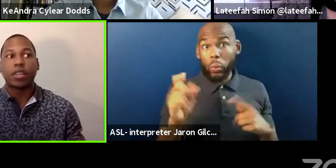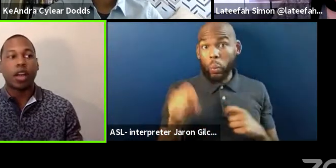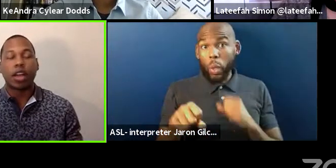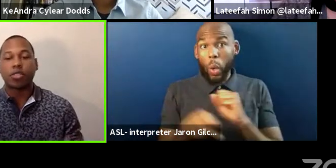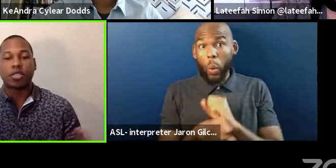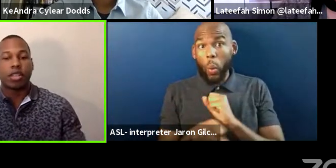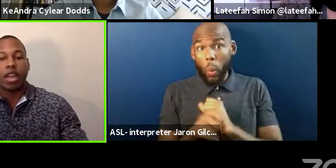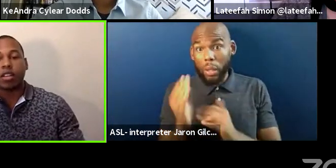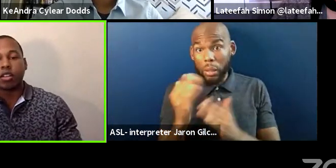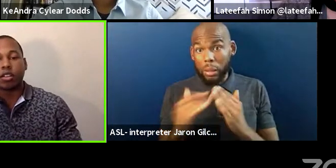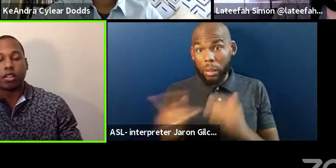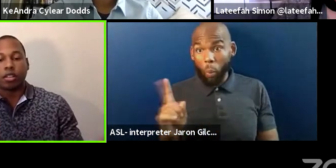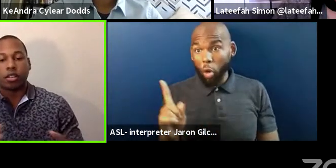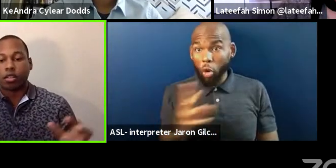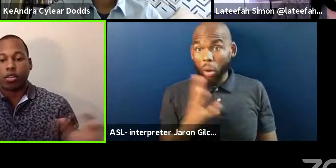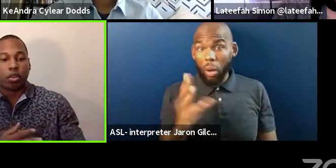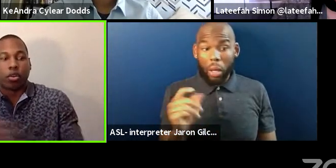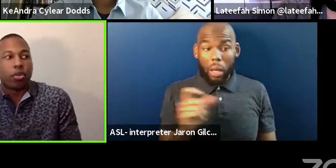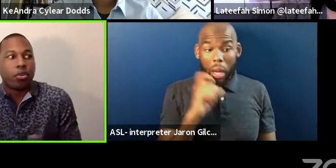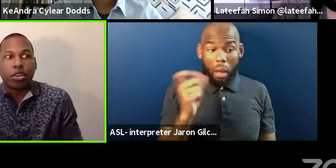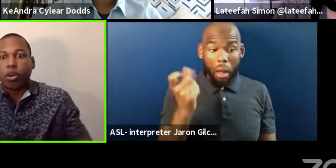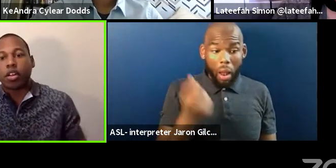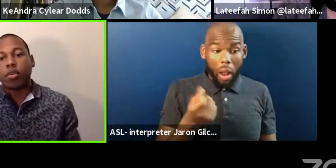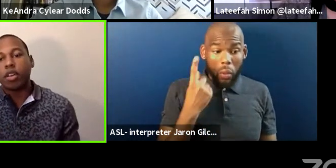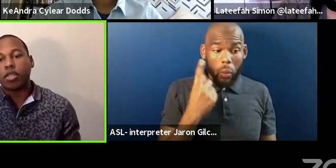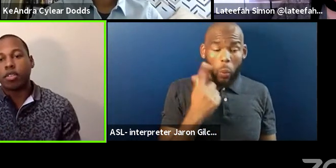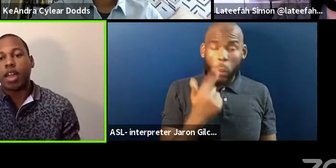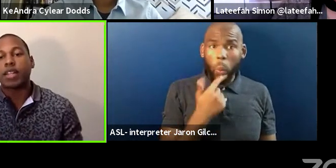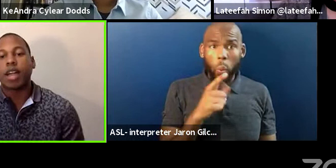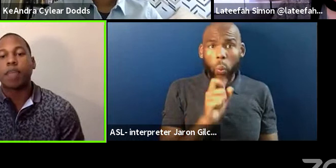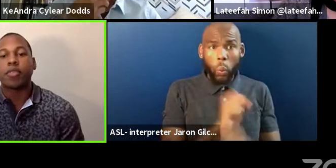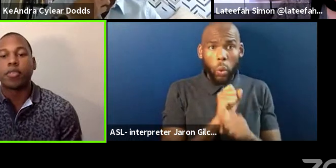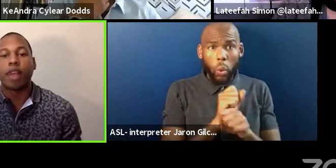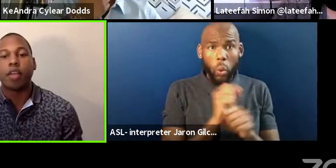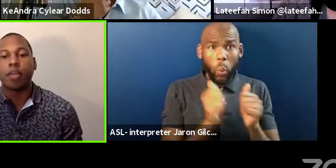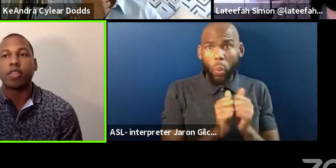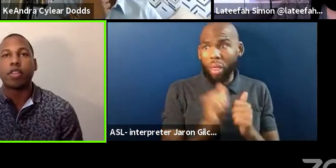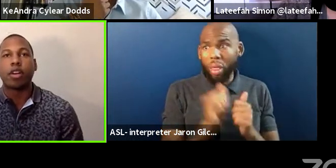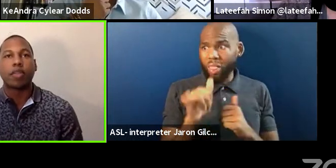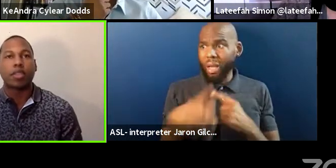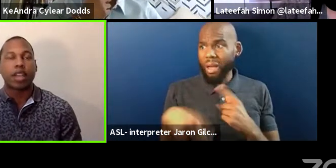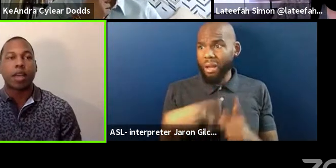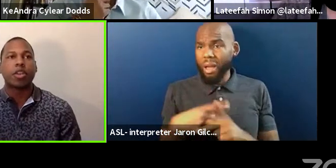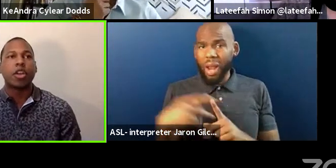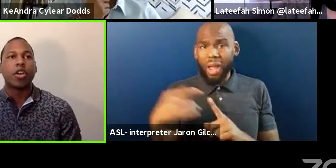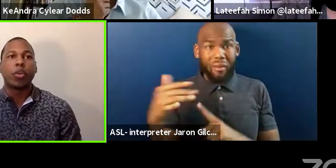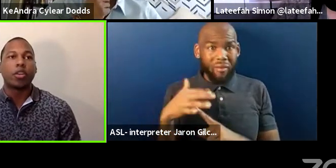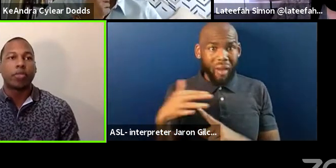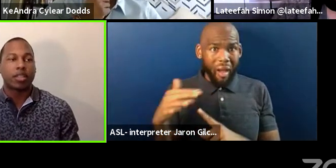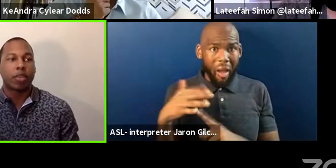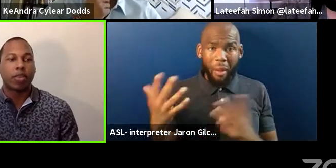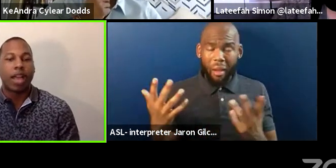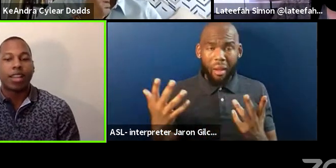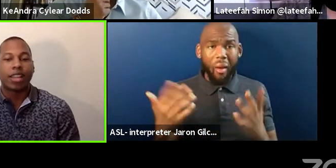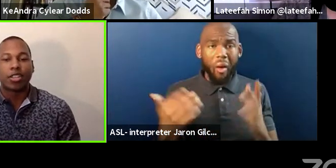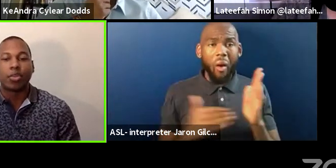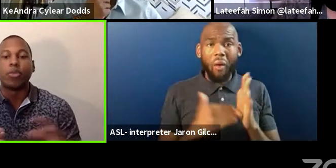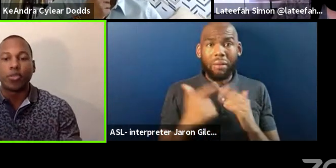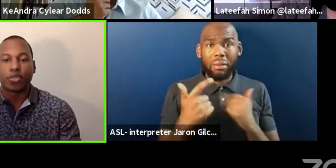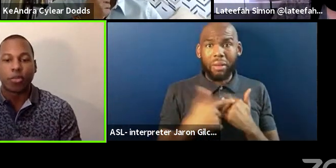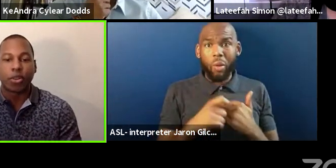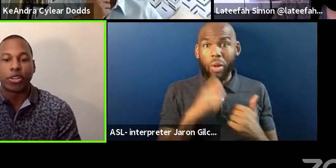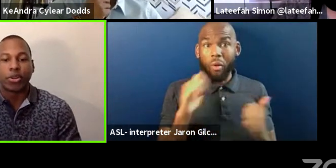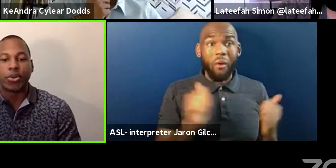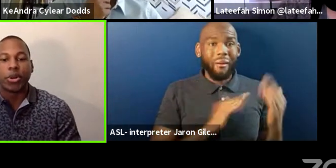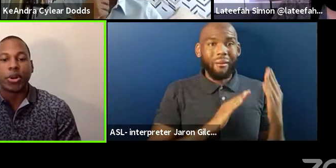not even understand who you're working with or that type of environment. Oftentimes we don't face that reality until we